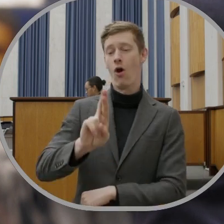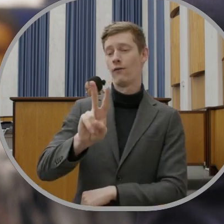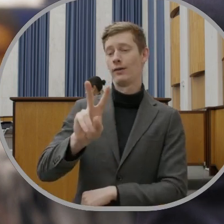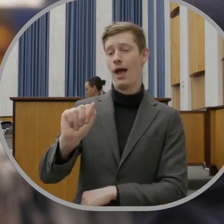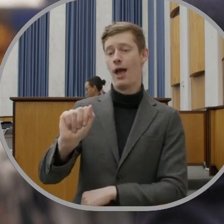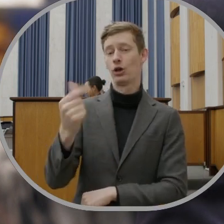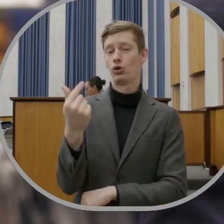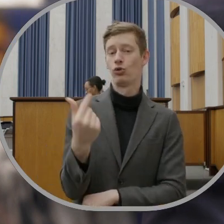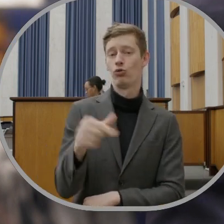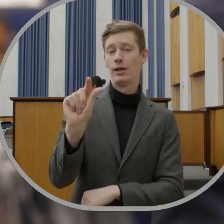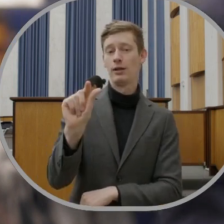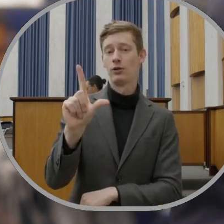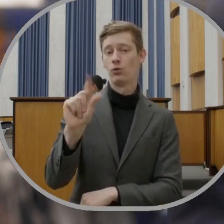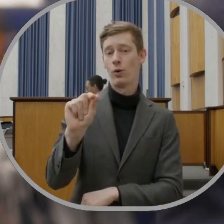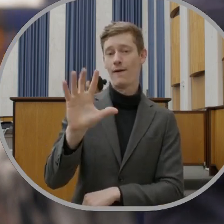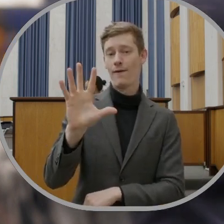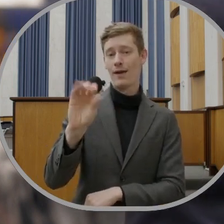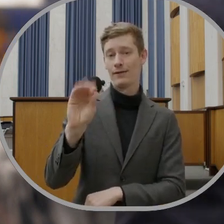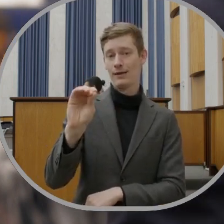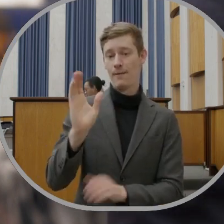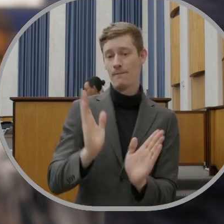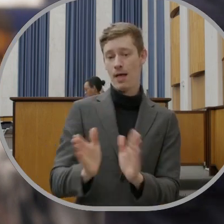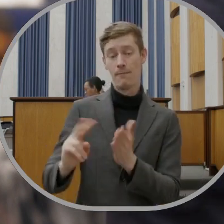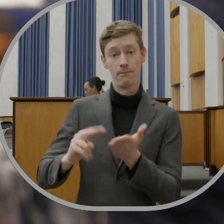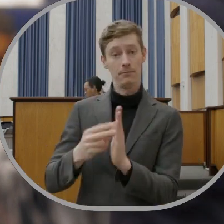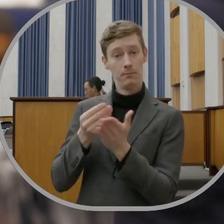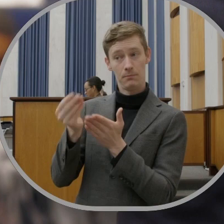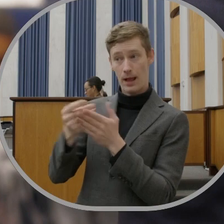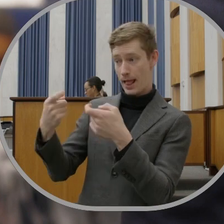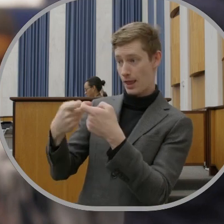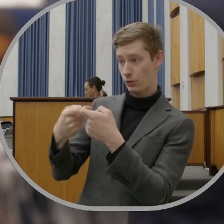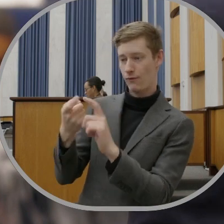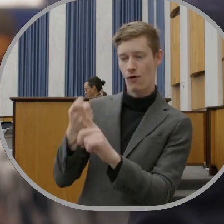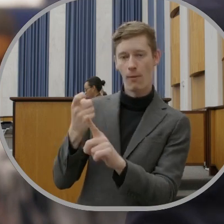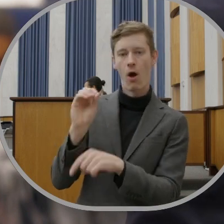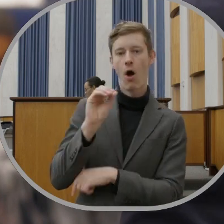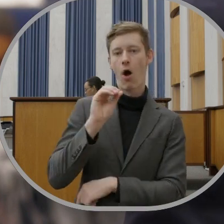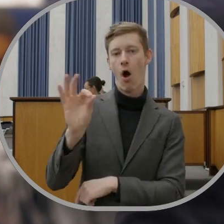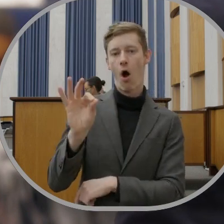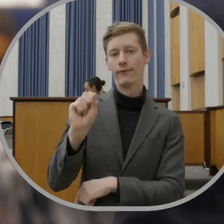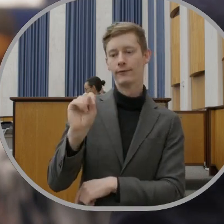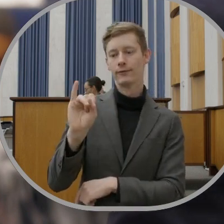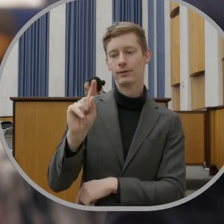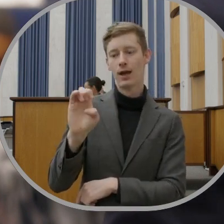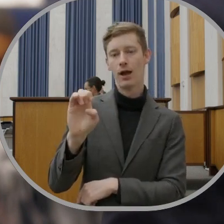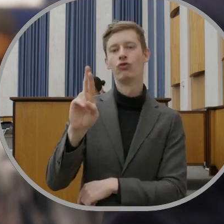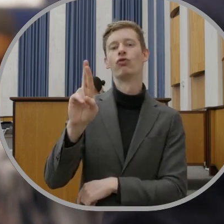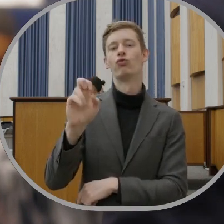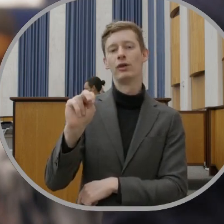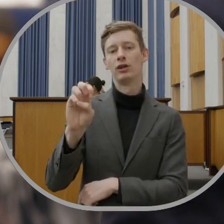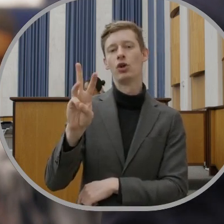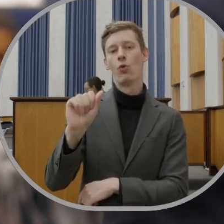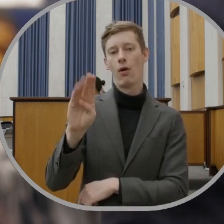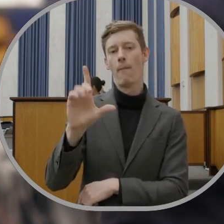2050 plan, purchasing 50% of the city's electricity from off-site renewable energy sources,